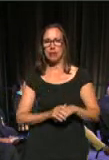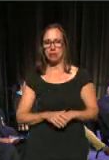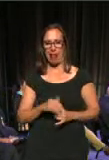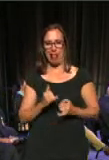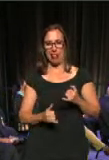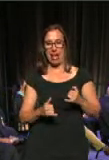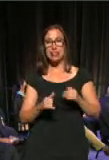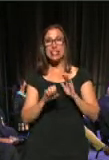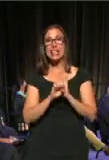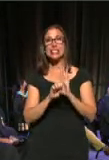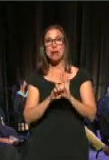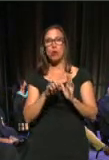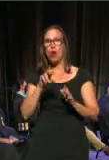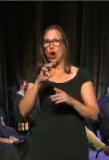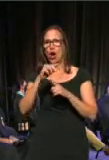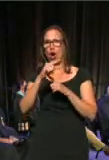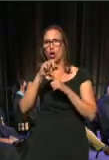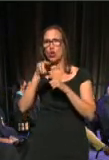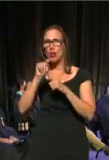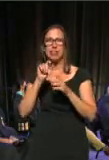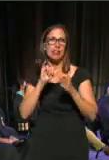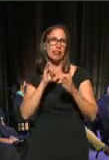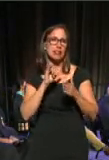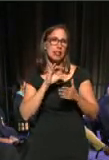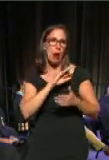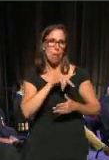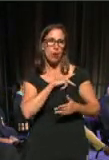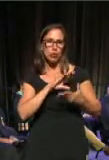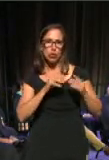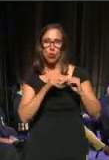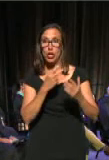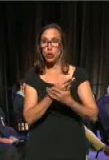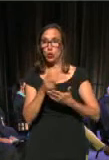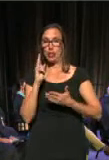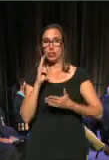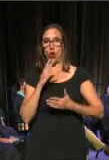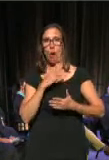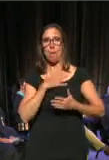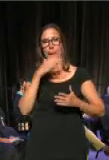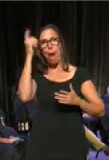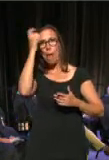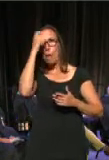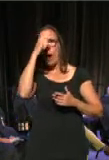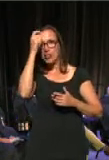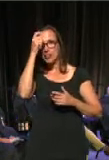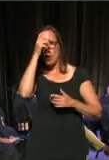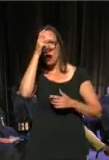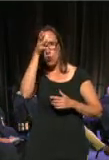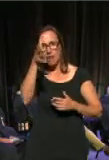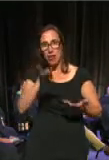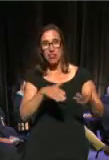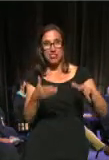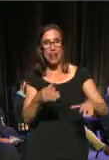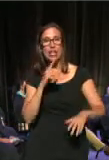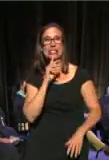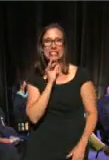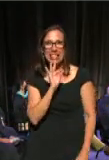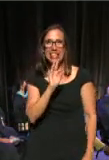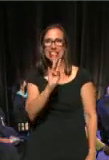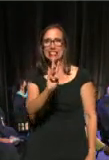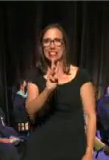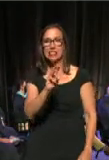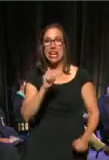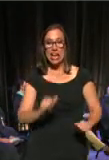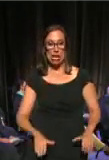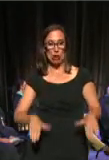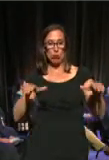Lastly, our example of grit is personal. 2 weeks ago, my wife's grandfather passed away at the age of 96. He